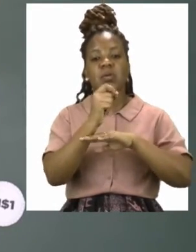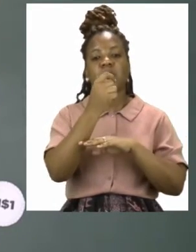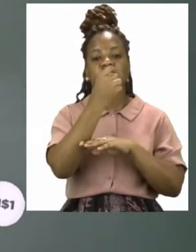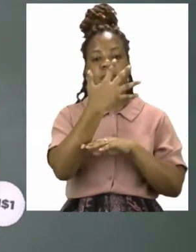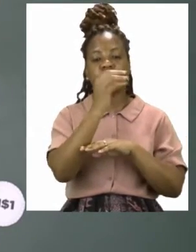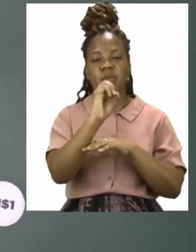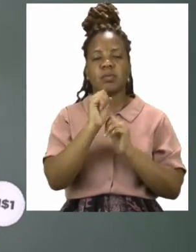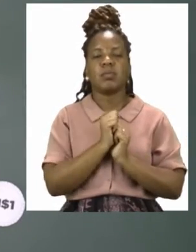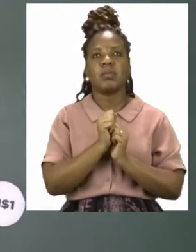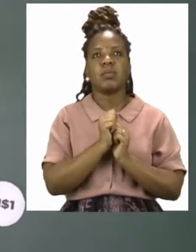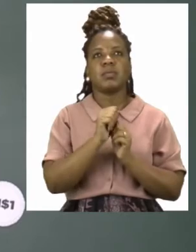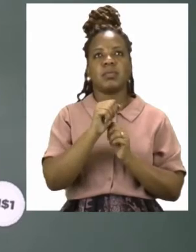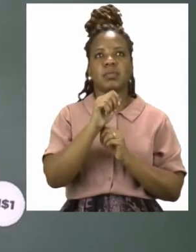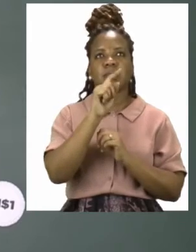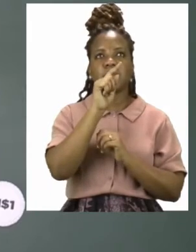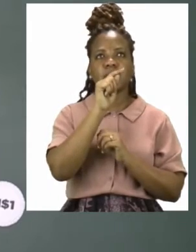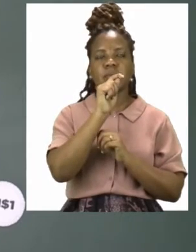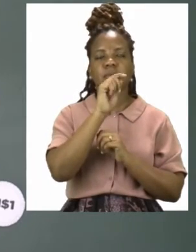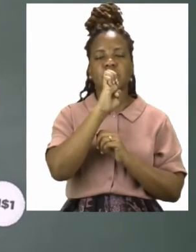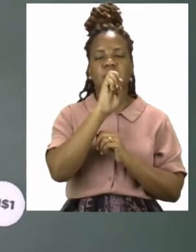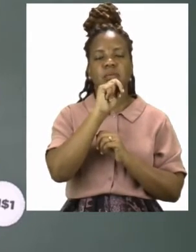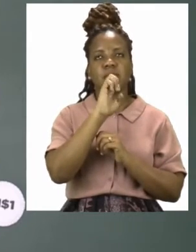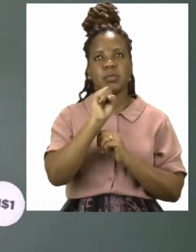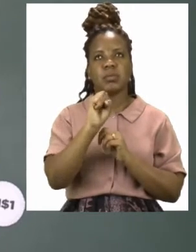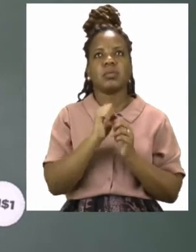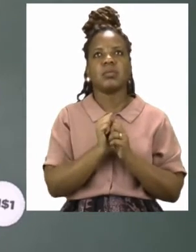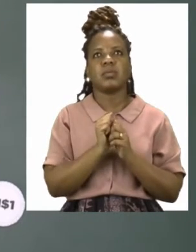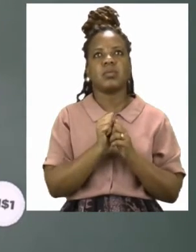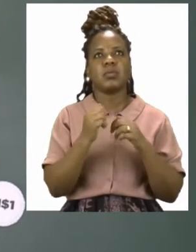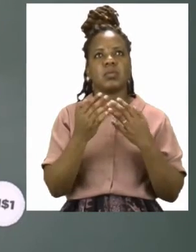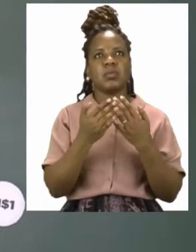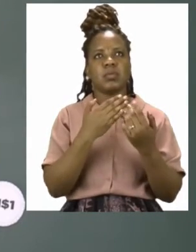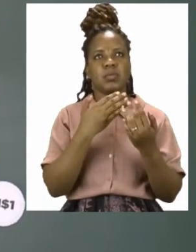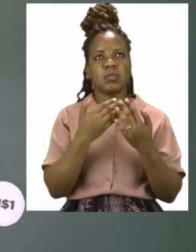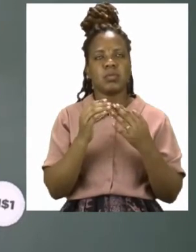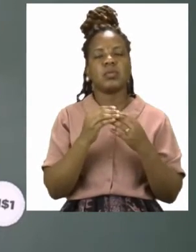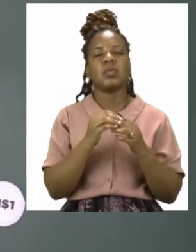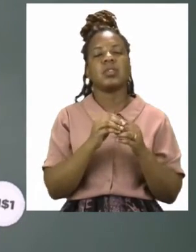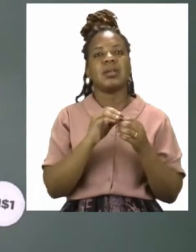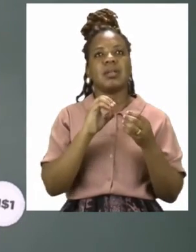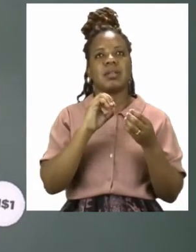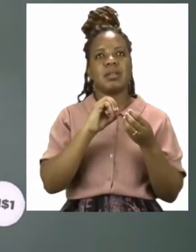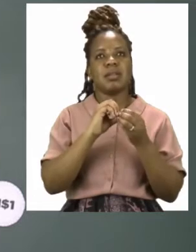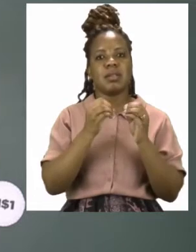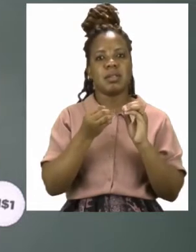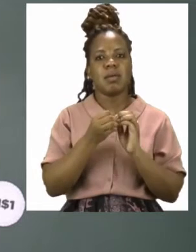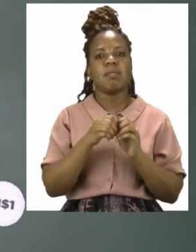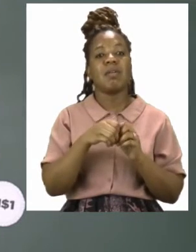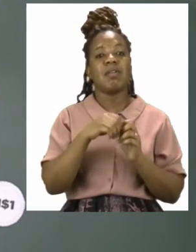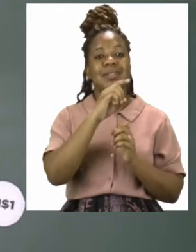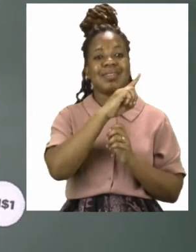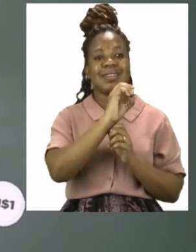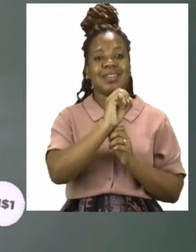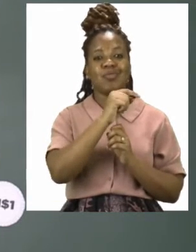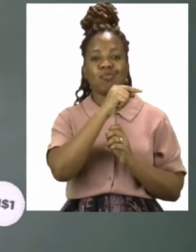any numbers from the number 10 to the number 99. And in this case, our ten